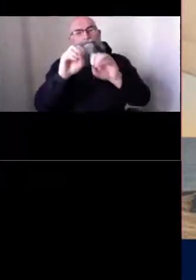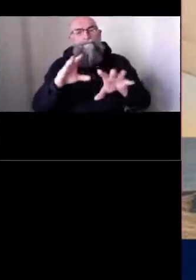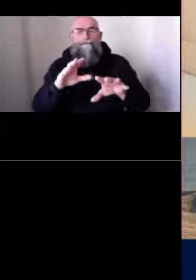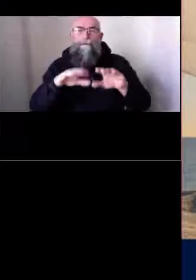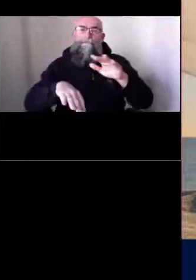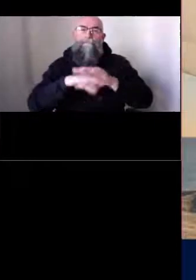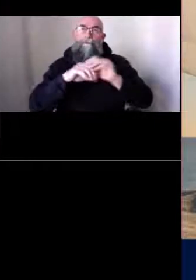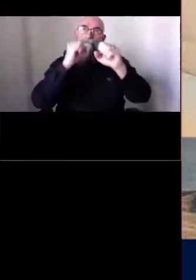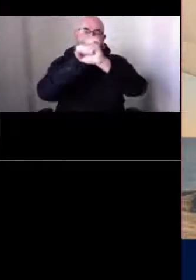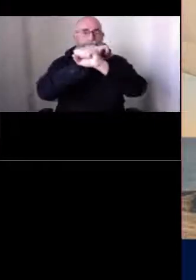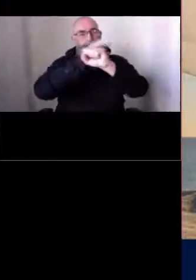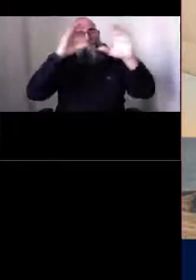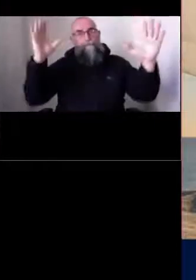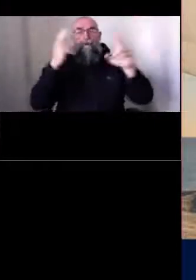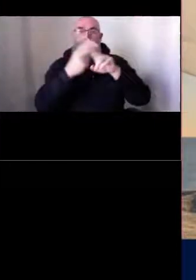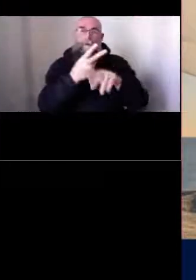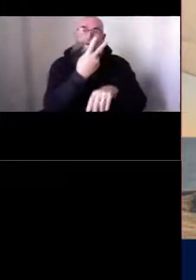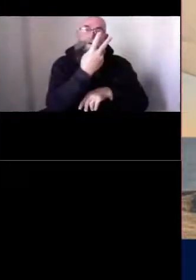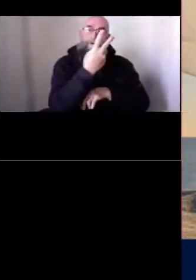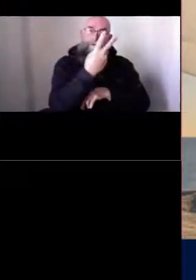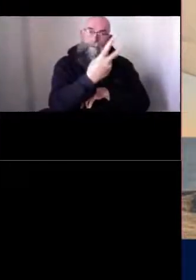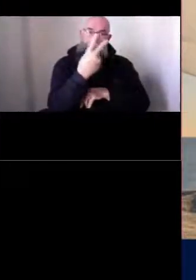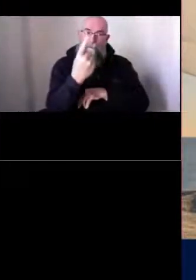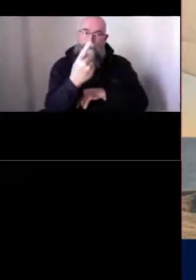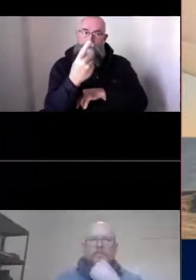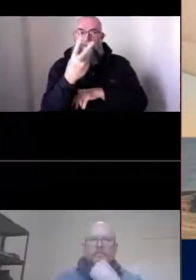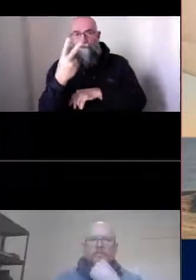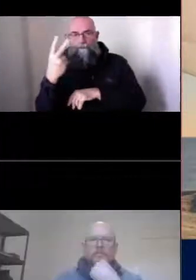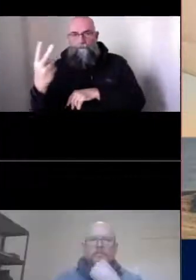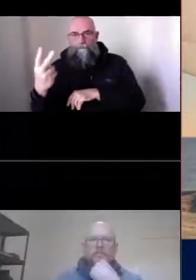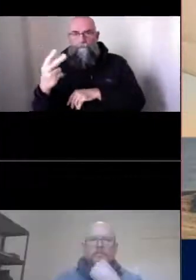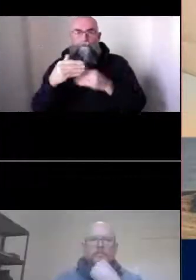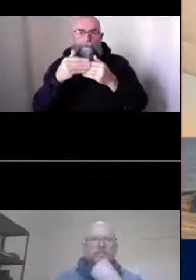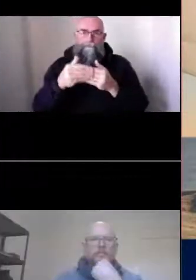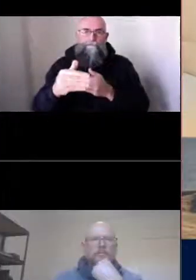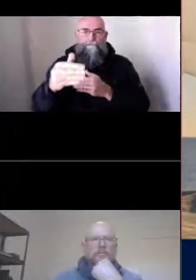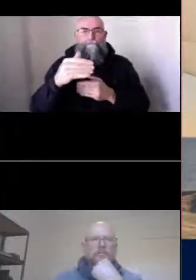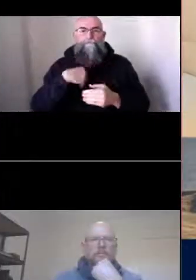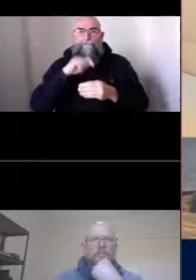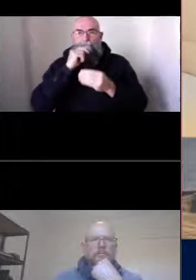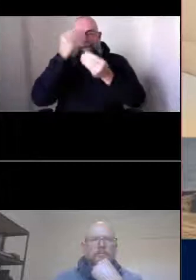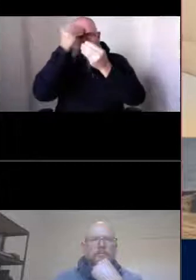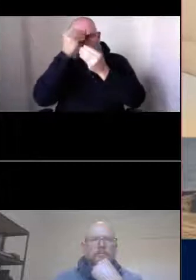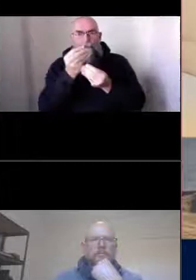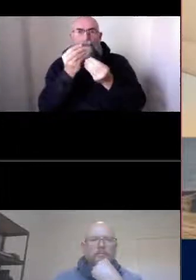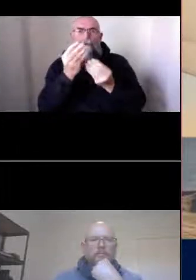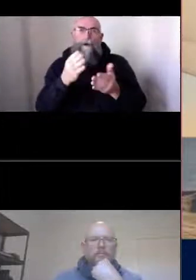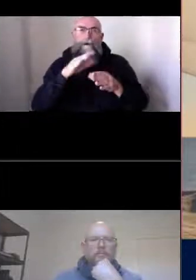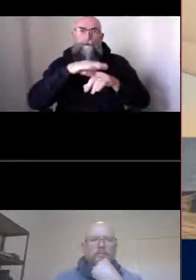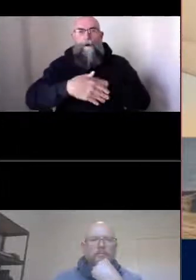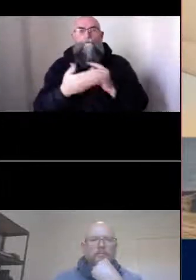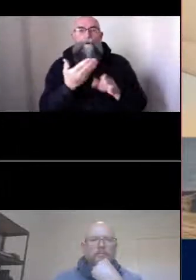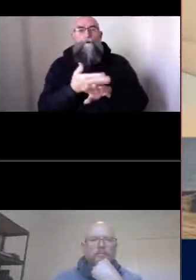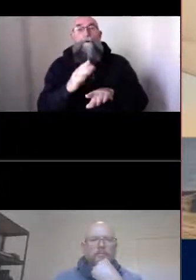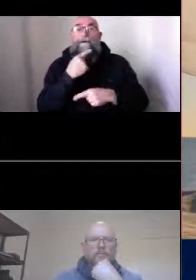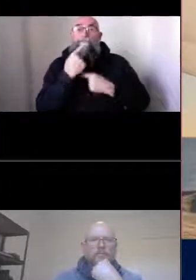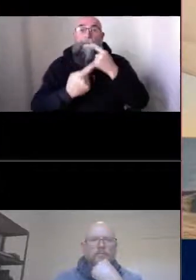for 21-22, and give you an update on the key changes. Next slide,